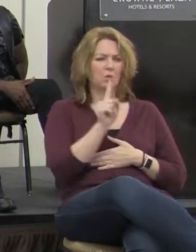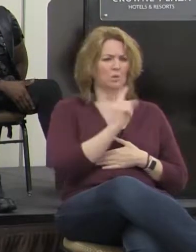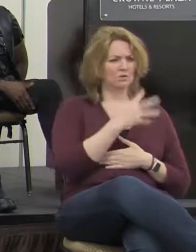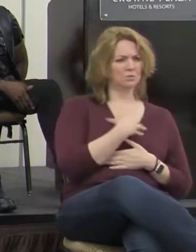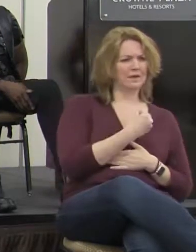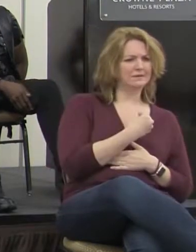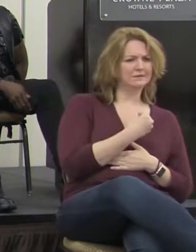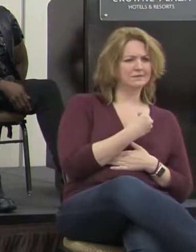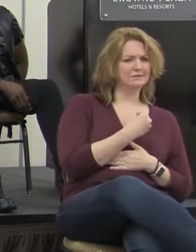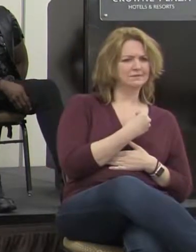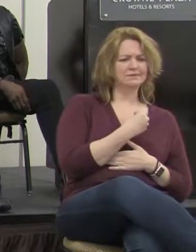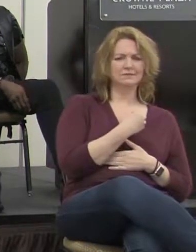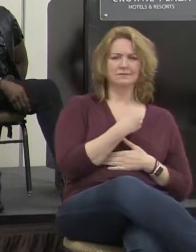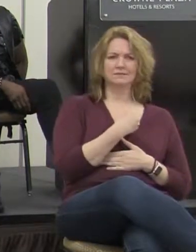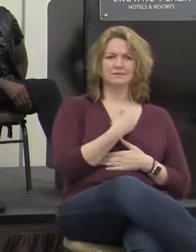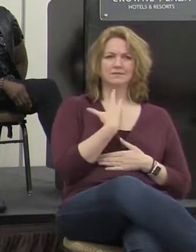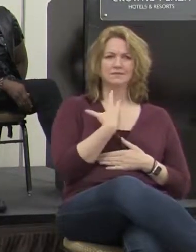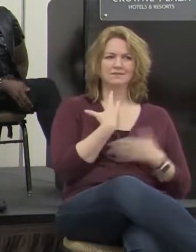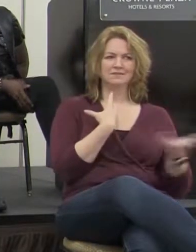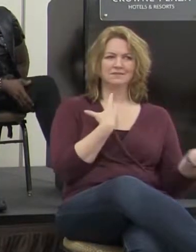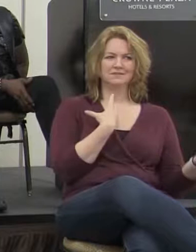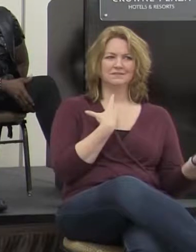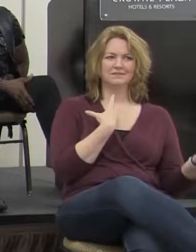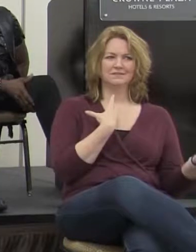Or there's Black History.